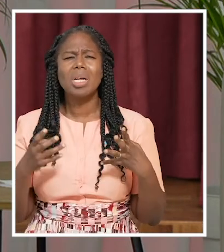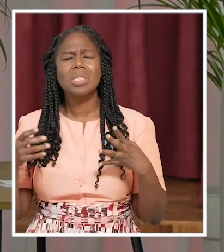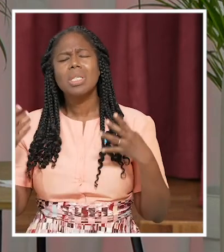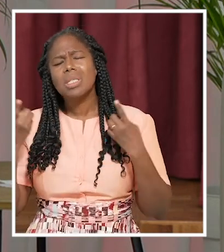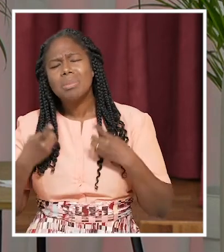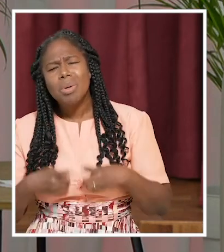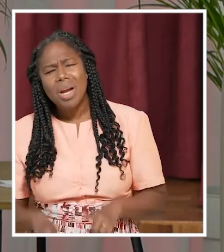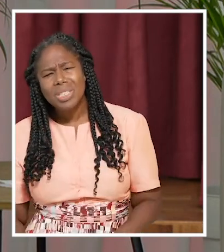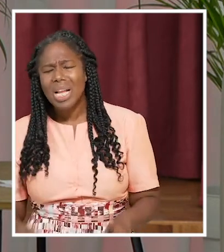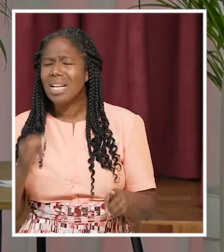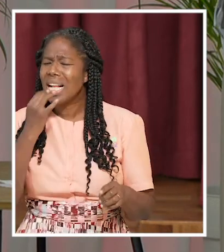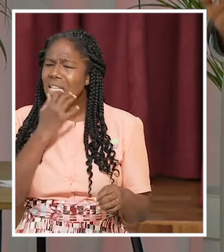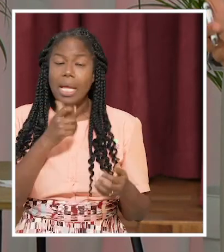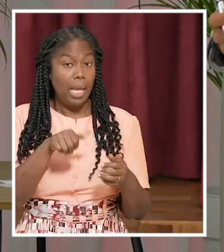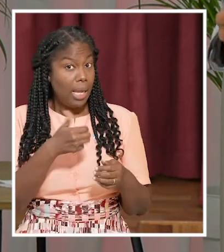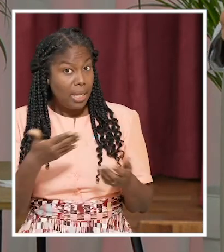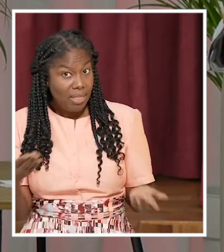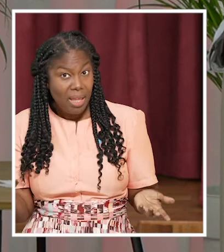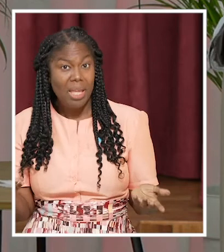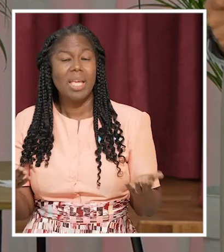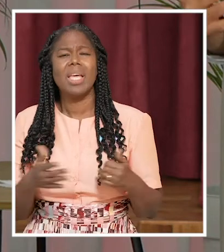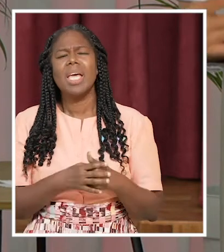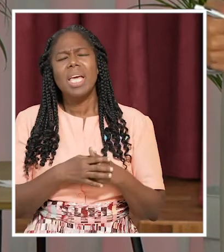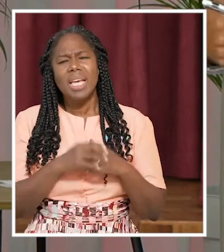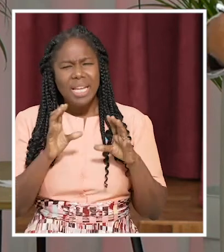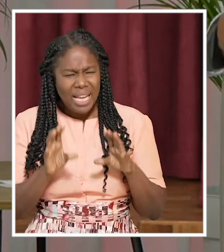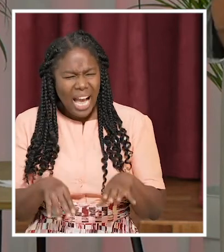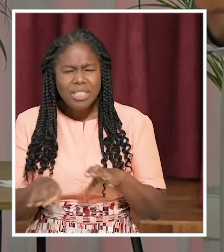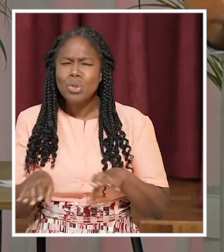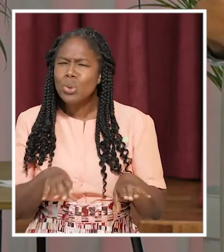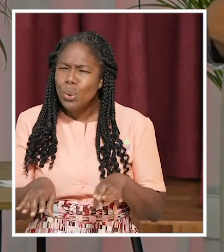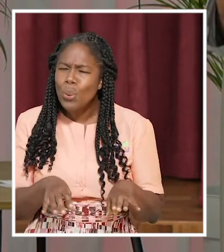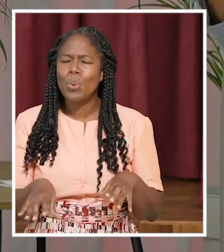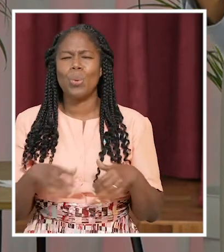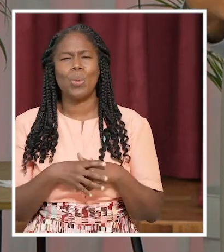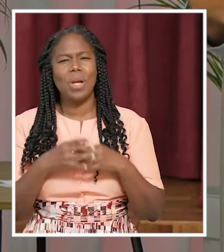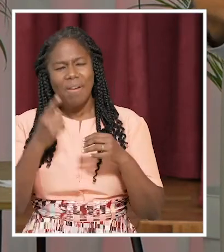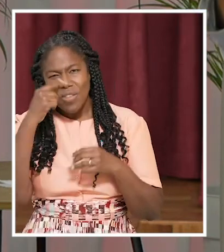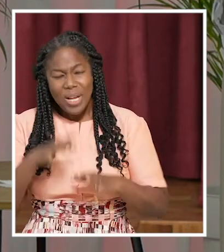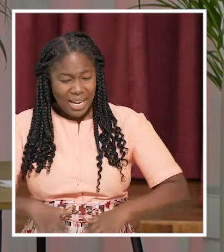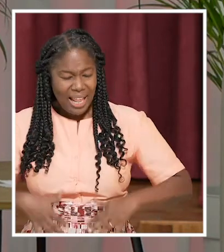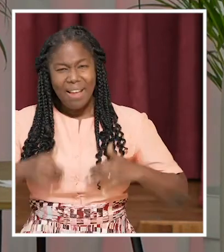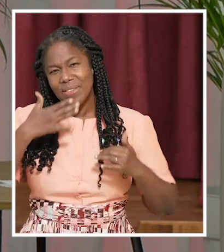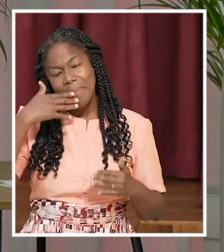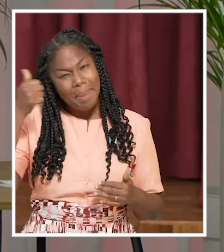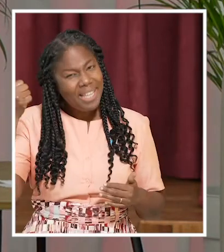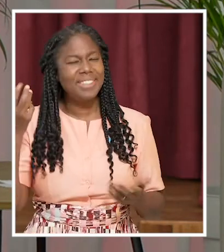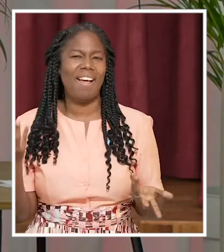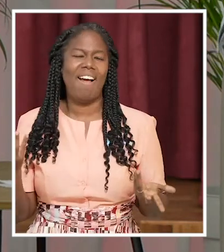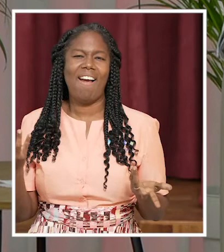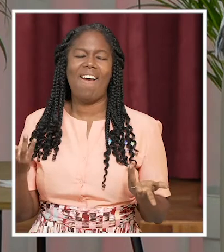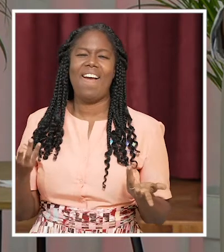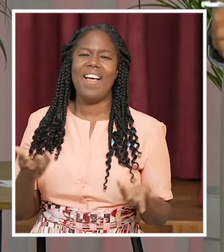Are there daily practices or lifestyle routines that someone could start to adopt from early on to as I